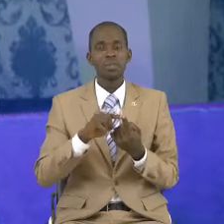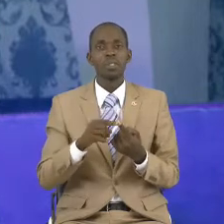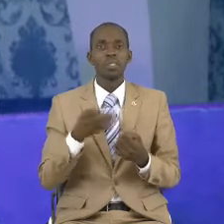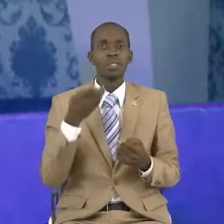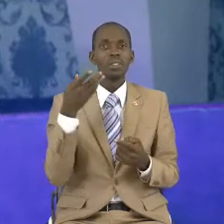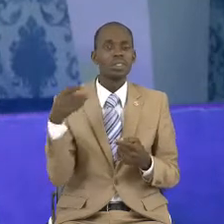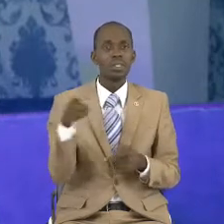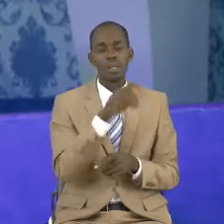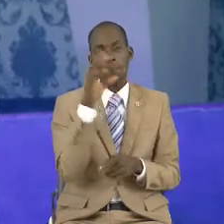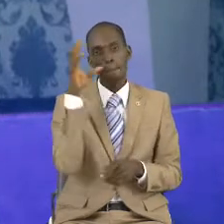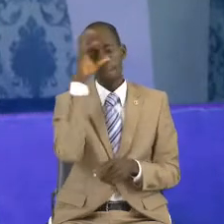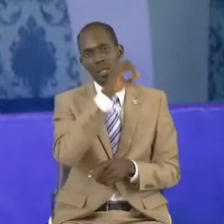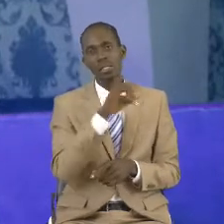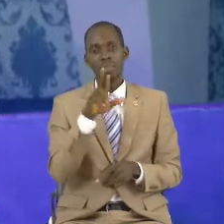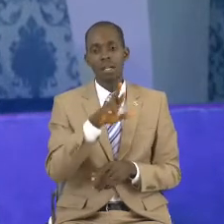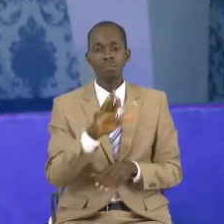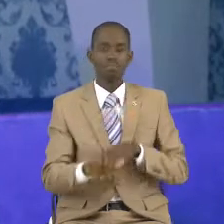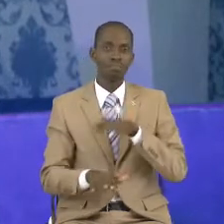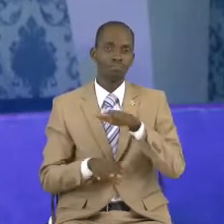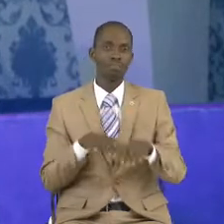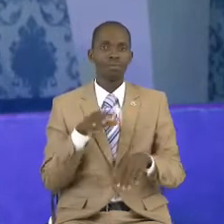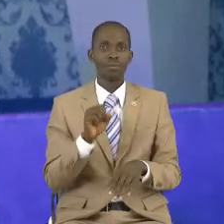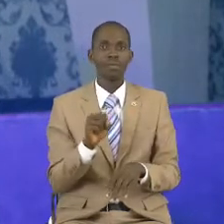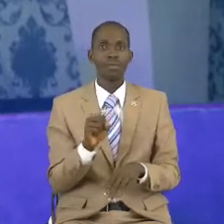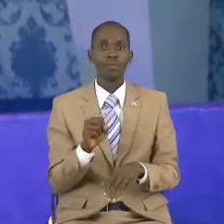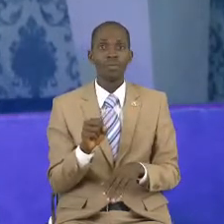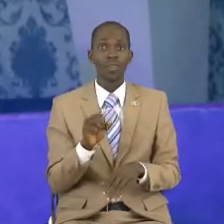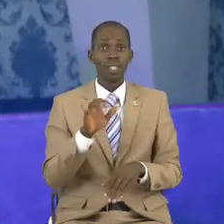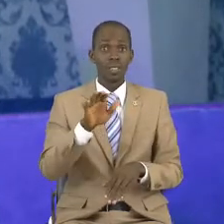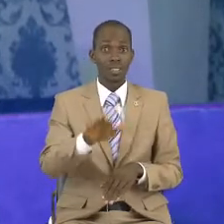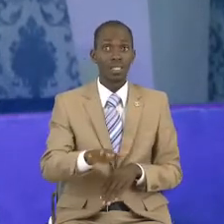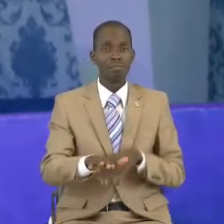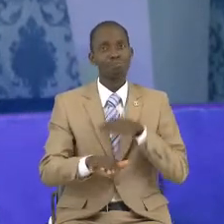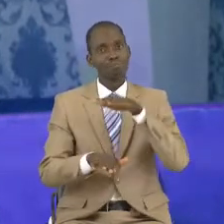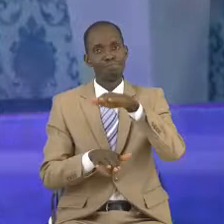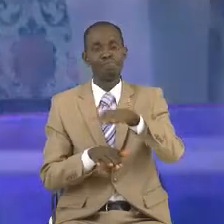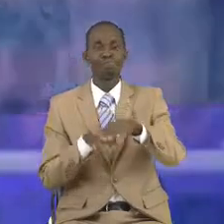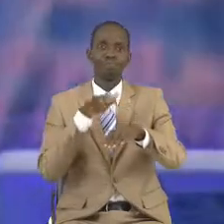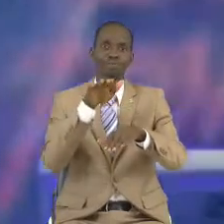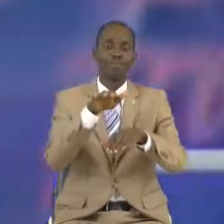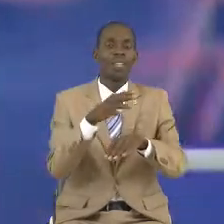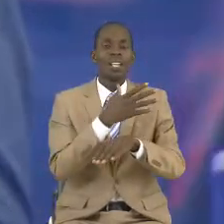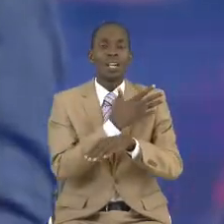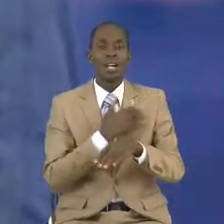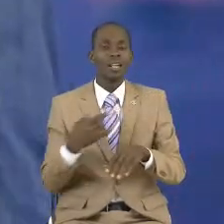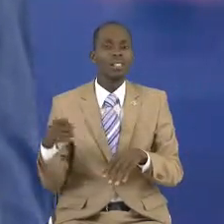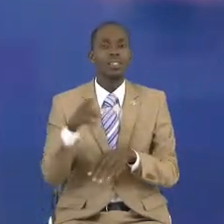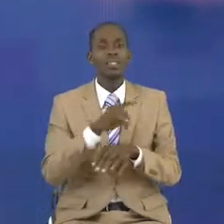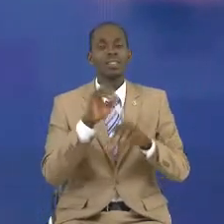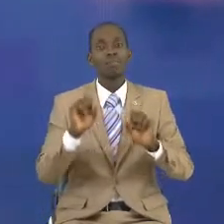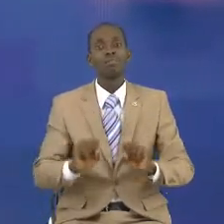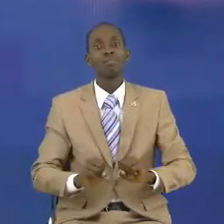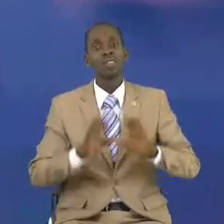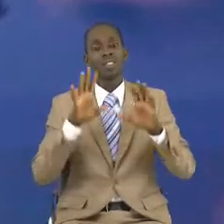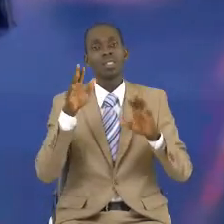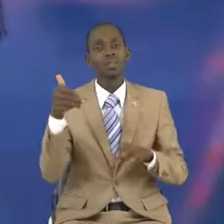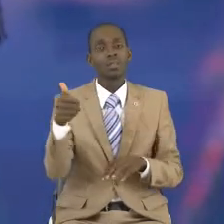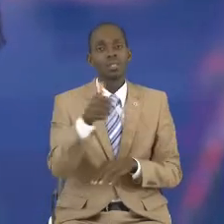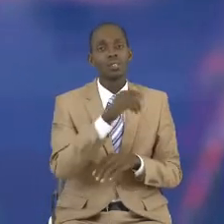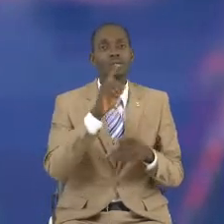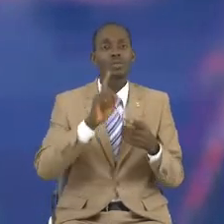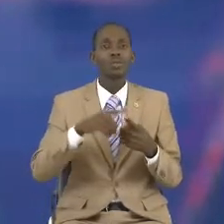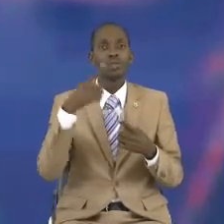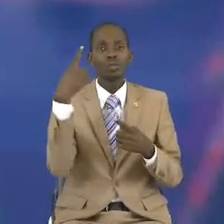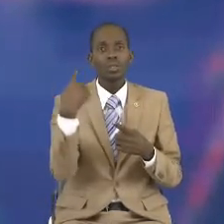steps and they subjected themselves to the suggestion of the subpage in